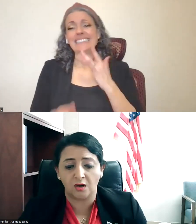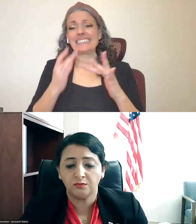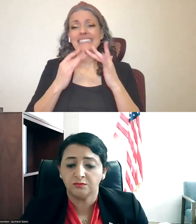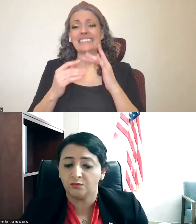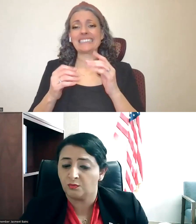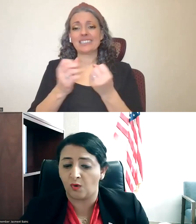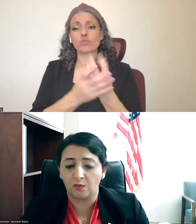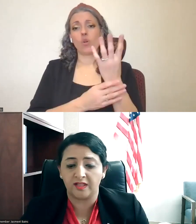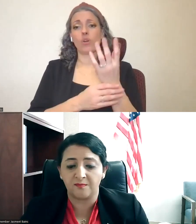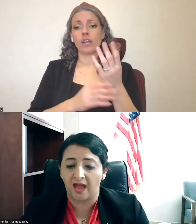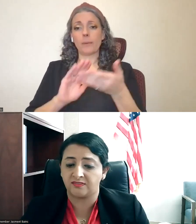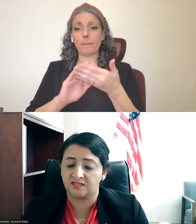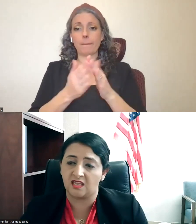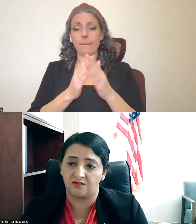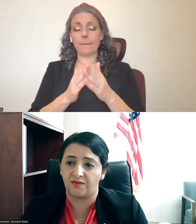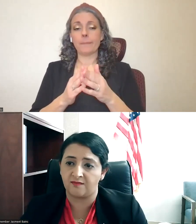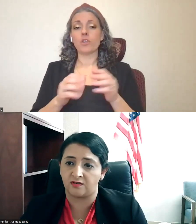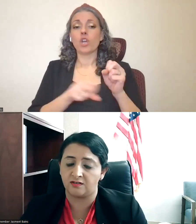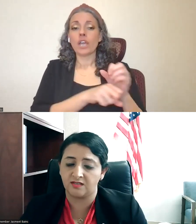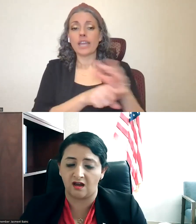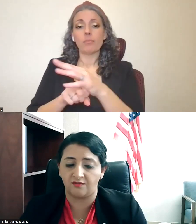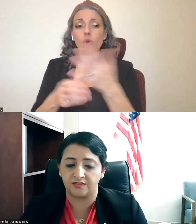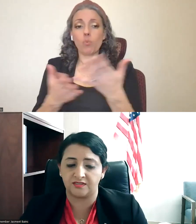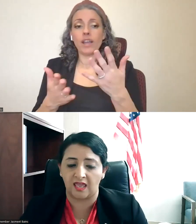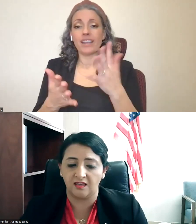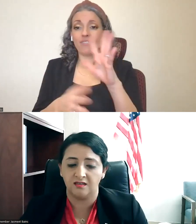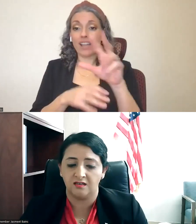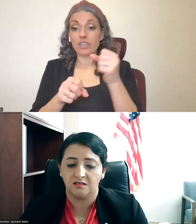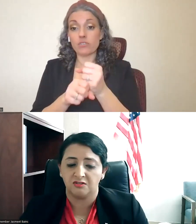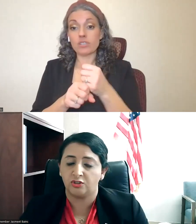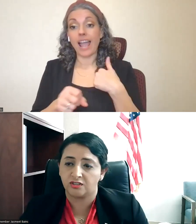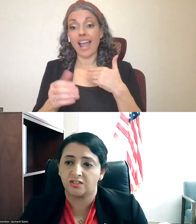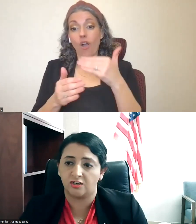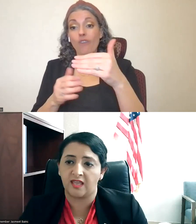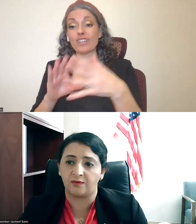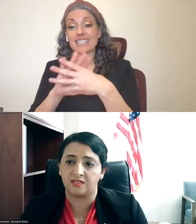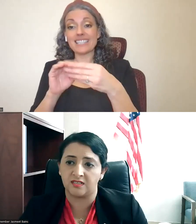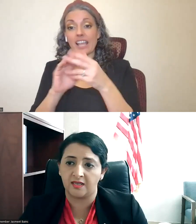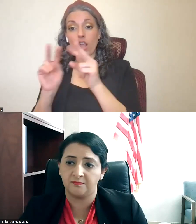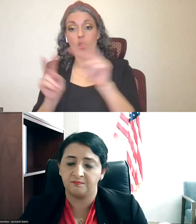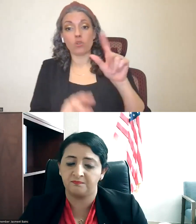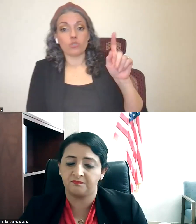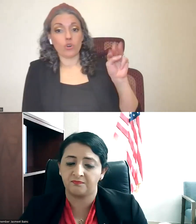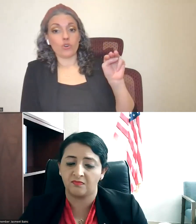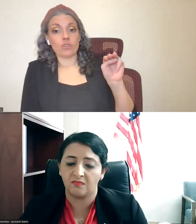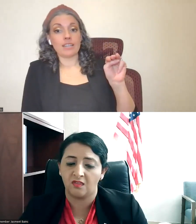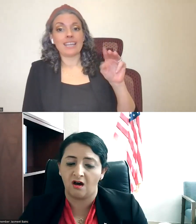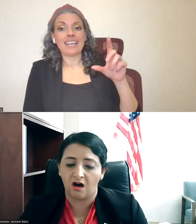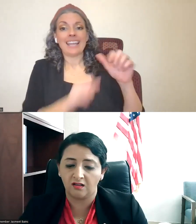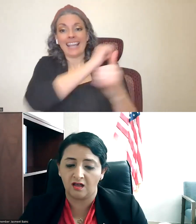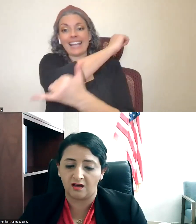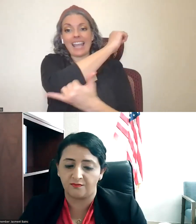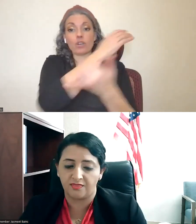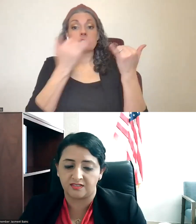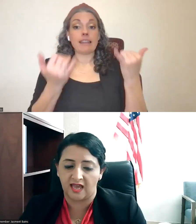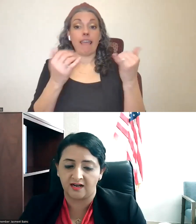to know what will impact the state in 5 years, I often say, look to Kern County today.